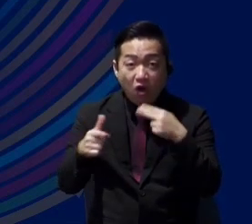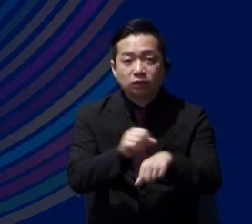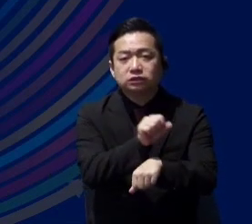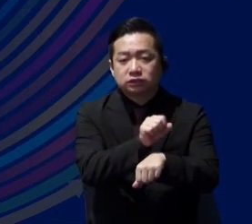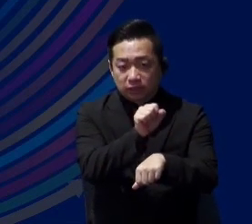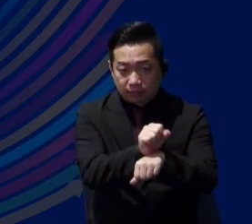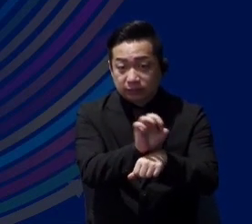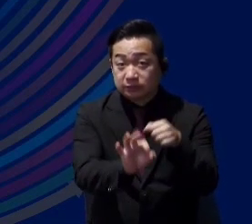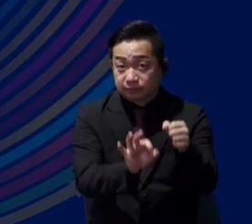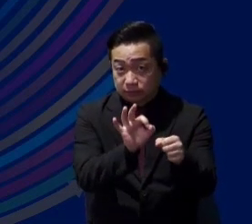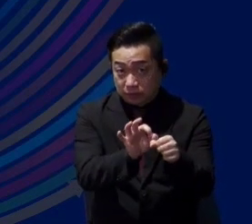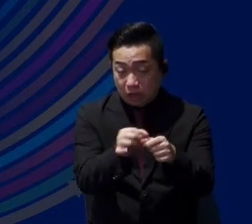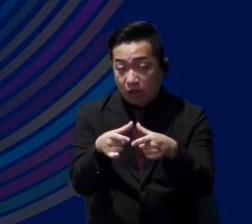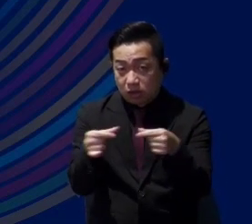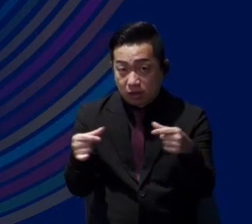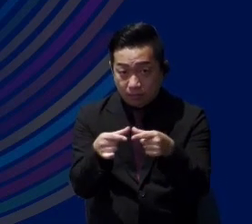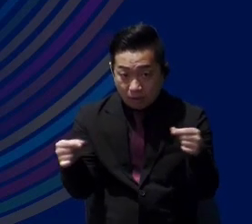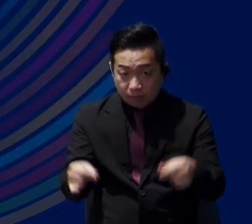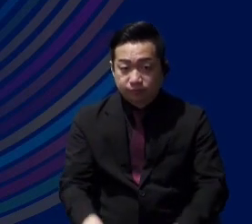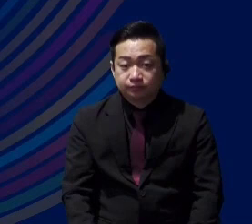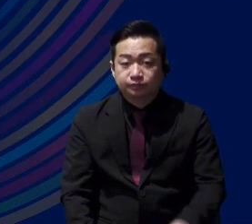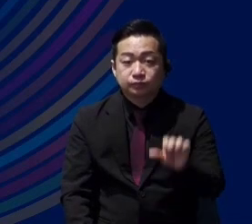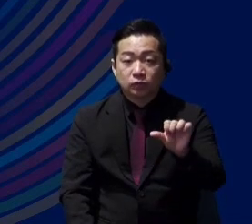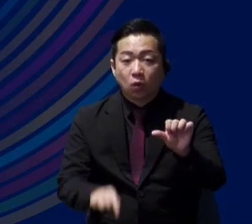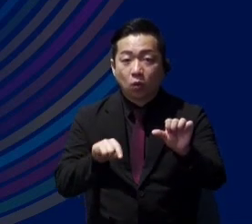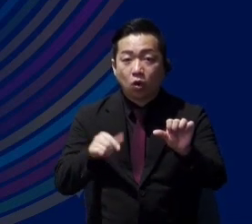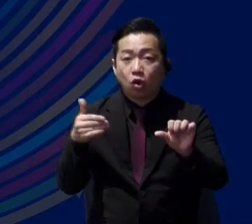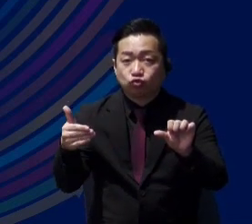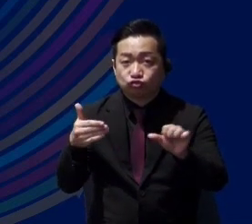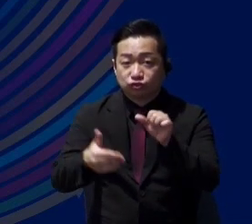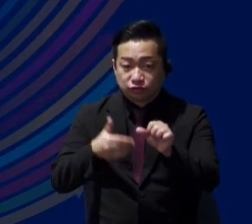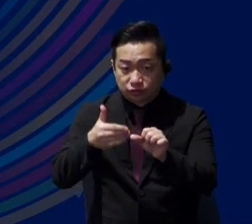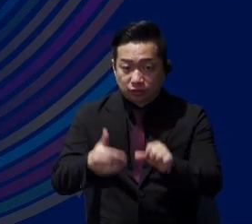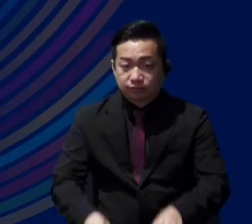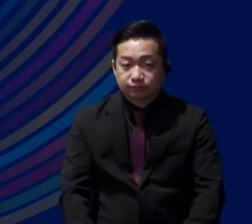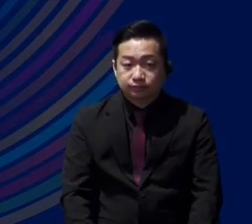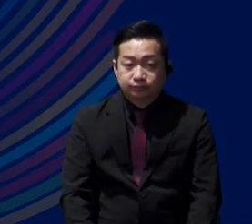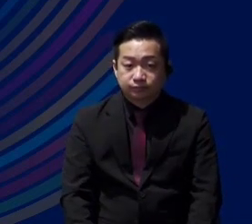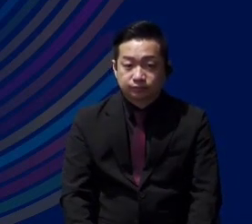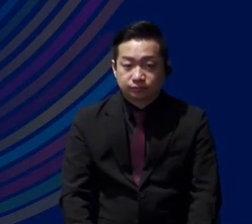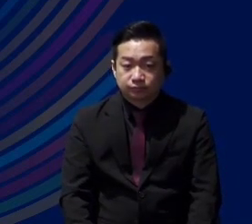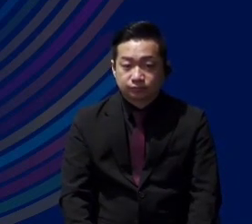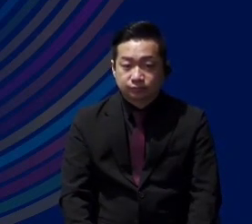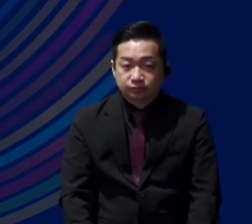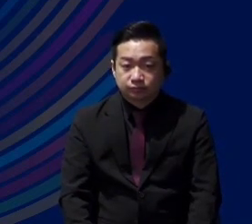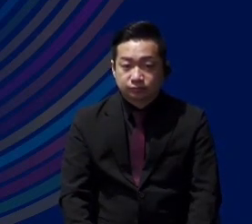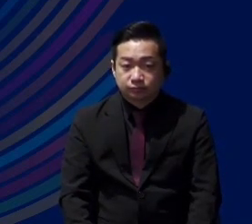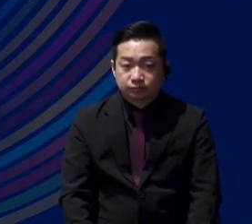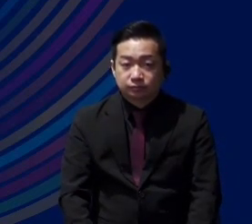Brunei Darussalam is 5 years. And you can see that